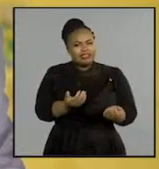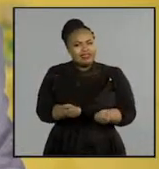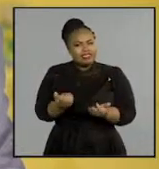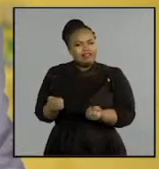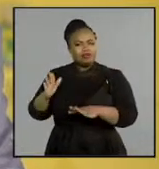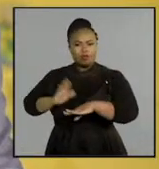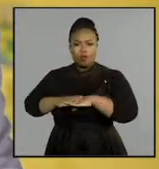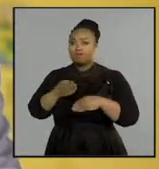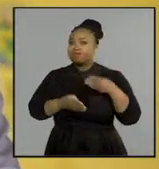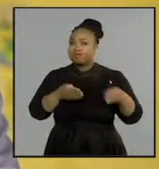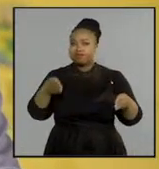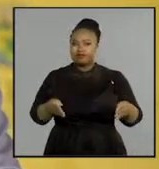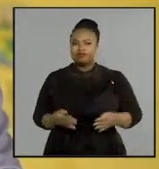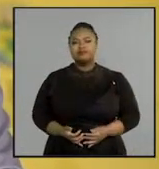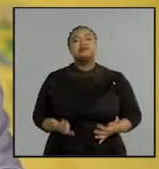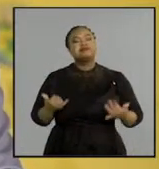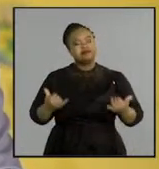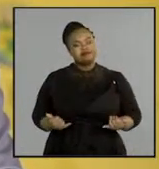virus.